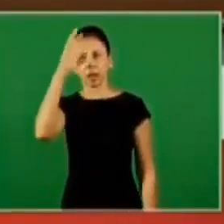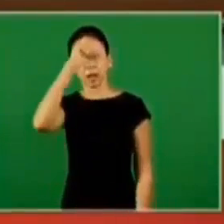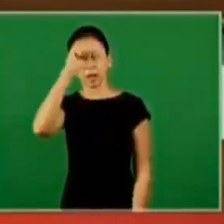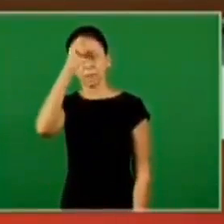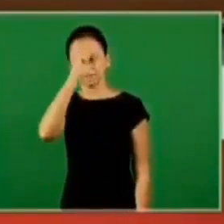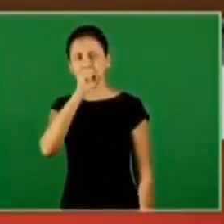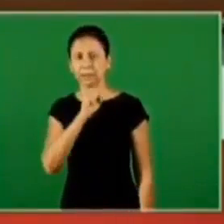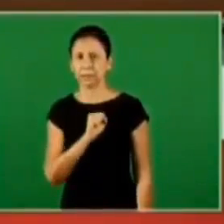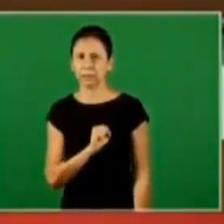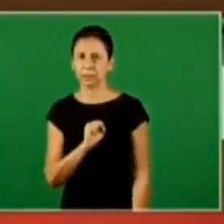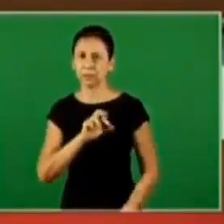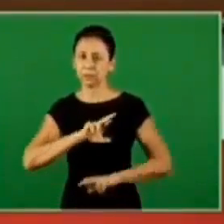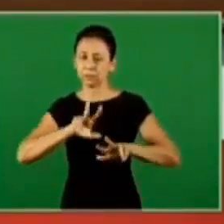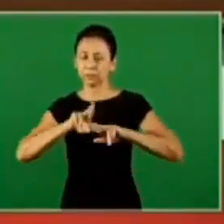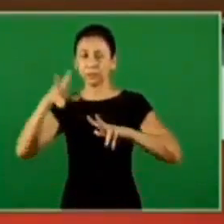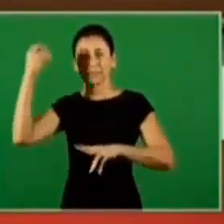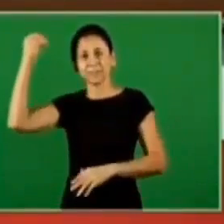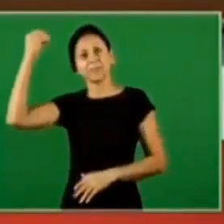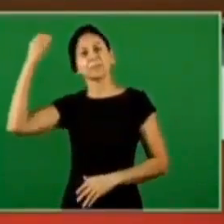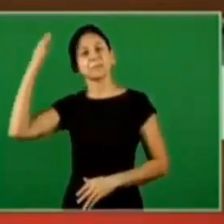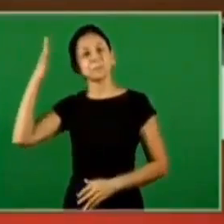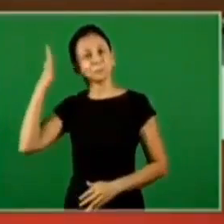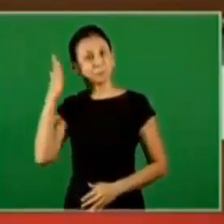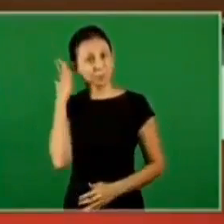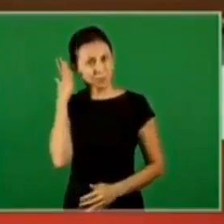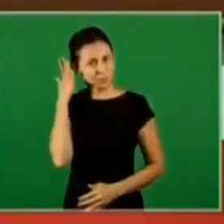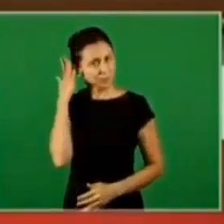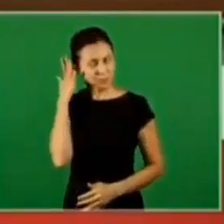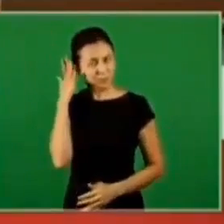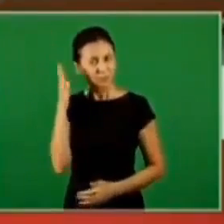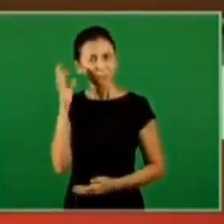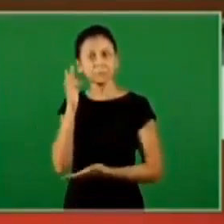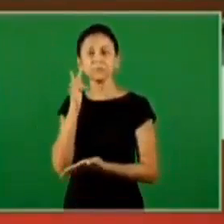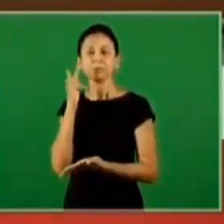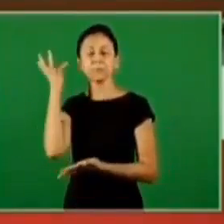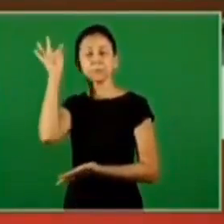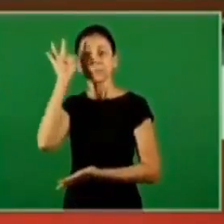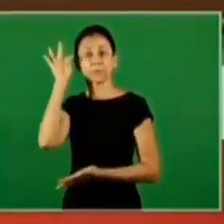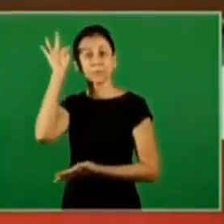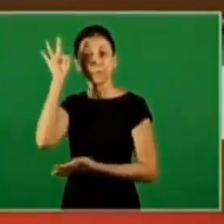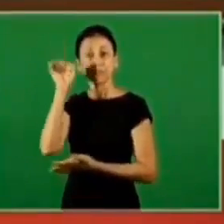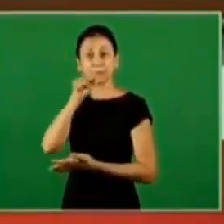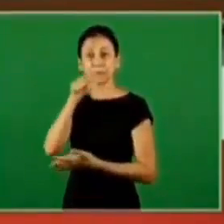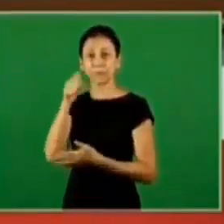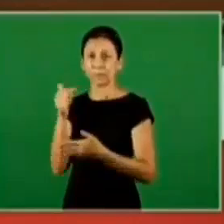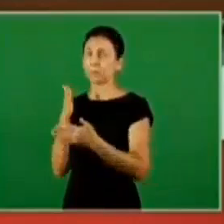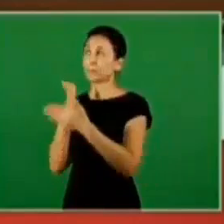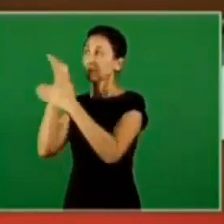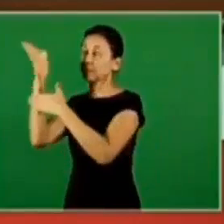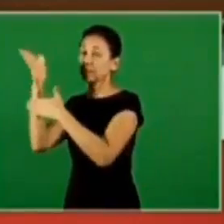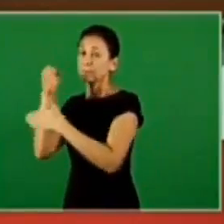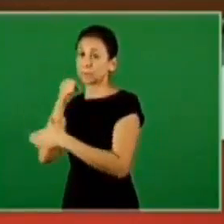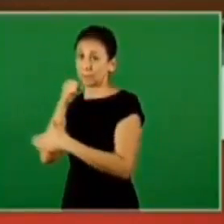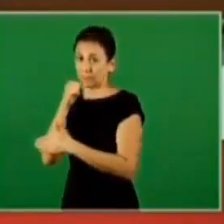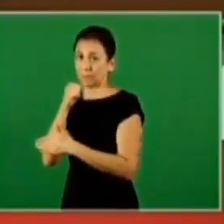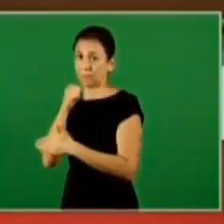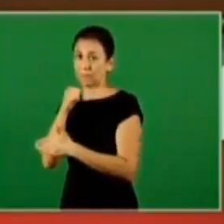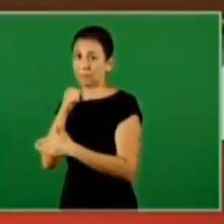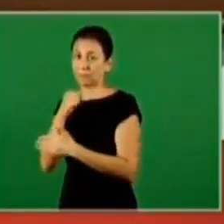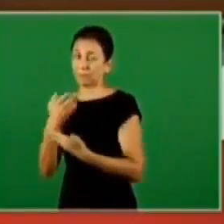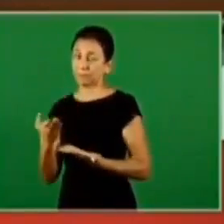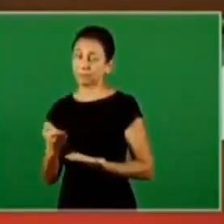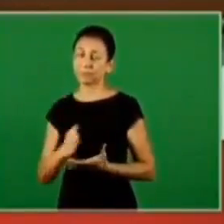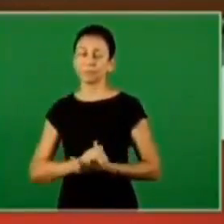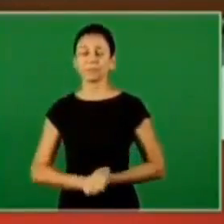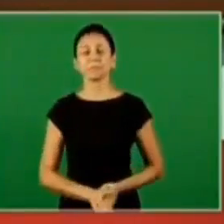know. So it's not revelation. Philosophy did not lead you to eternity. So the church, the struggle